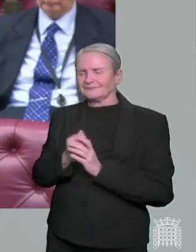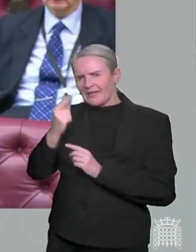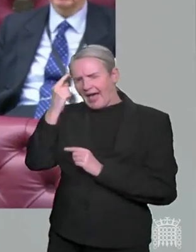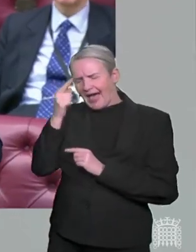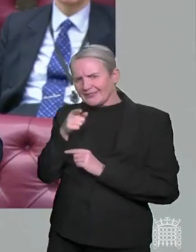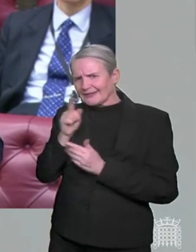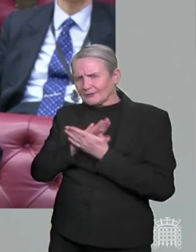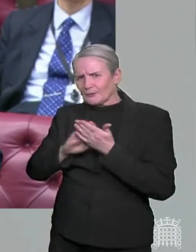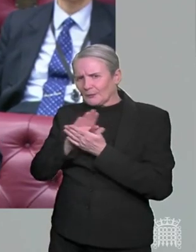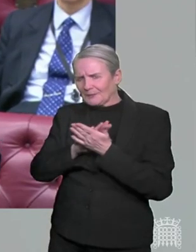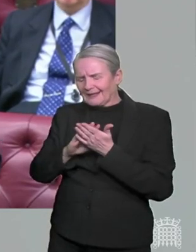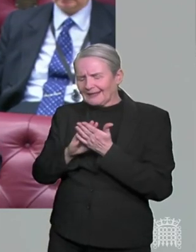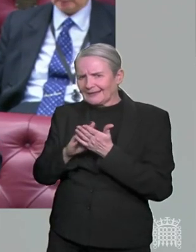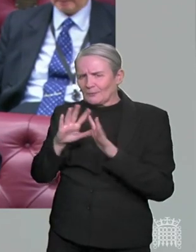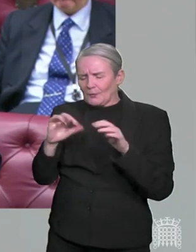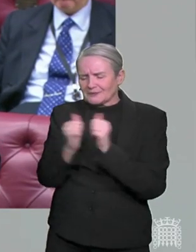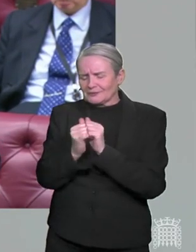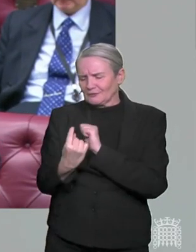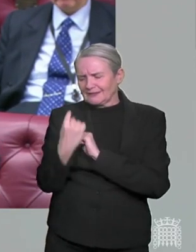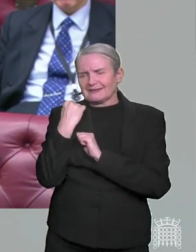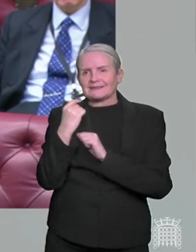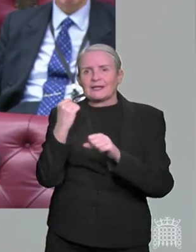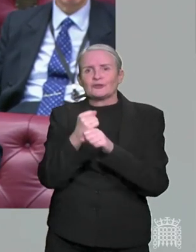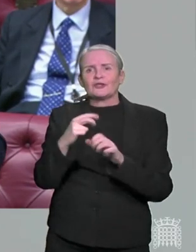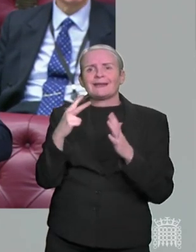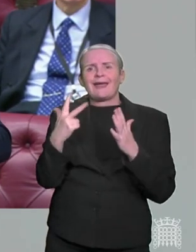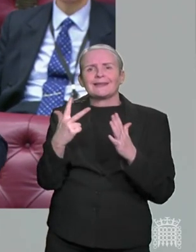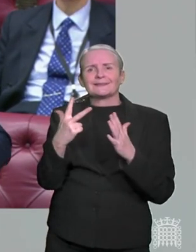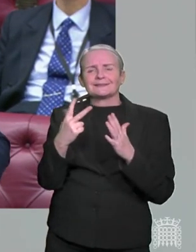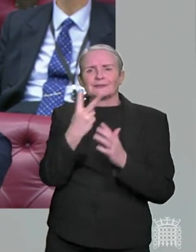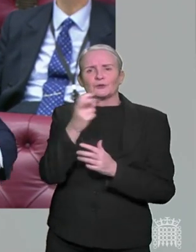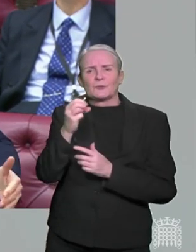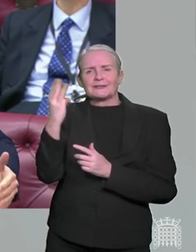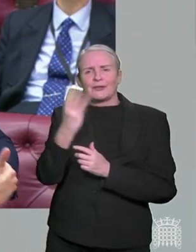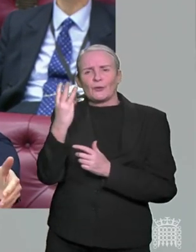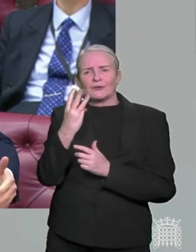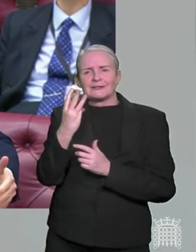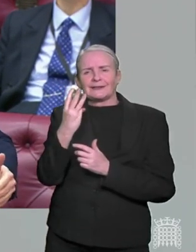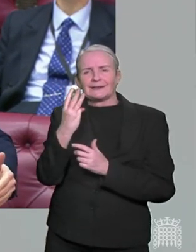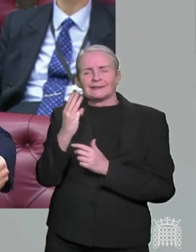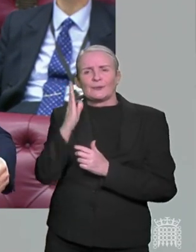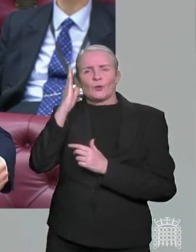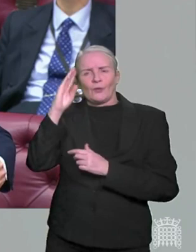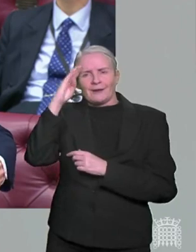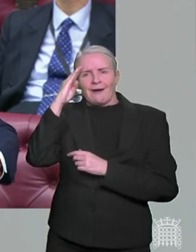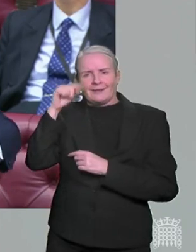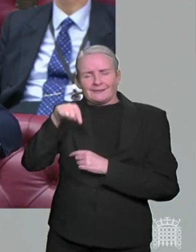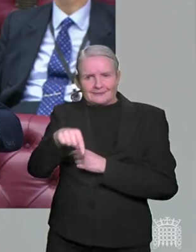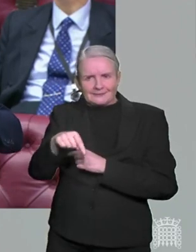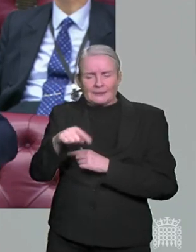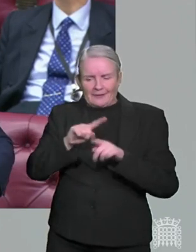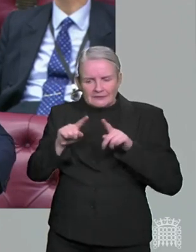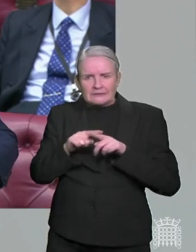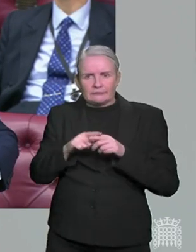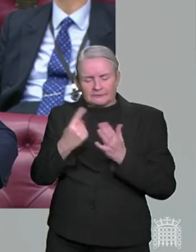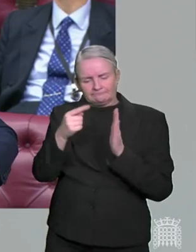what was agreed at the G8 in Northern Ireland in 2013, where a whole series of steps forward were made to make sure